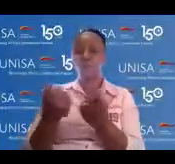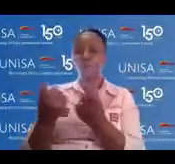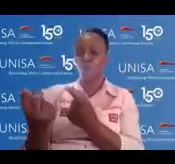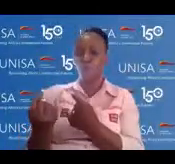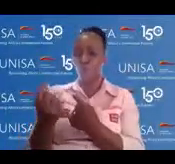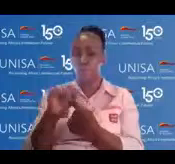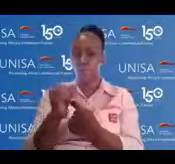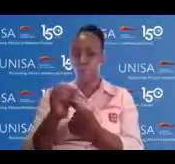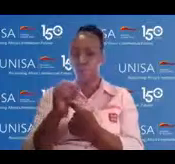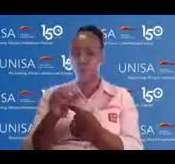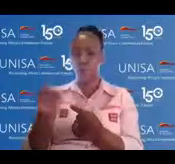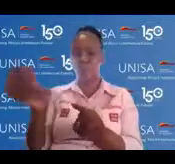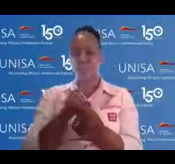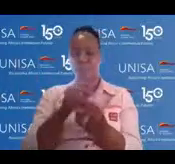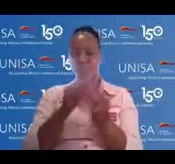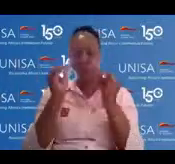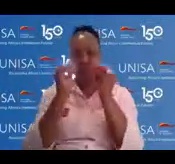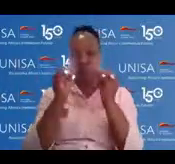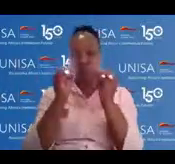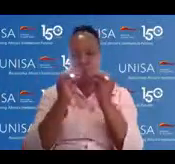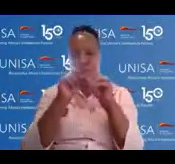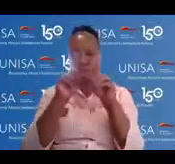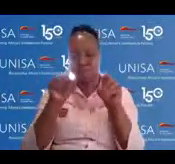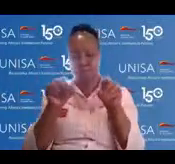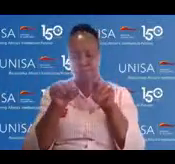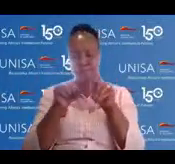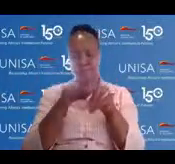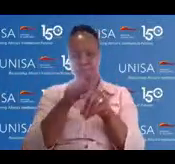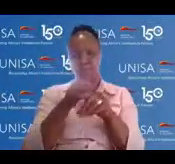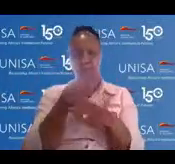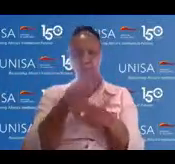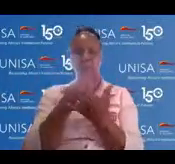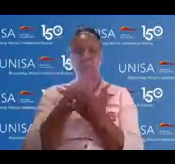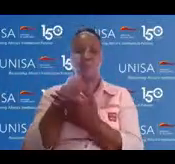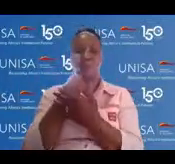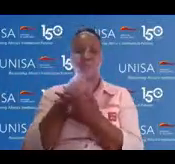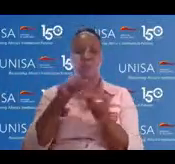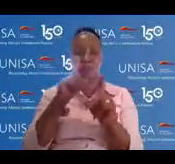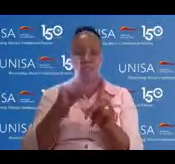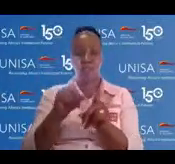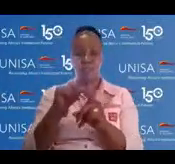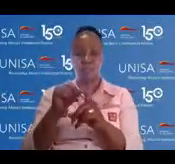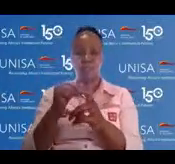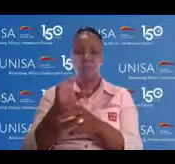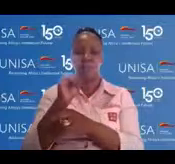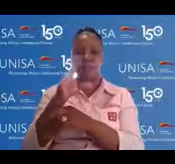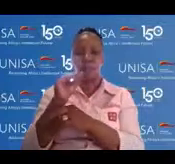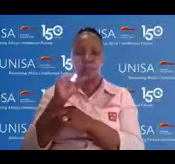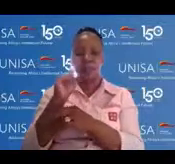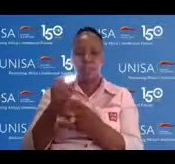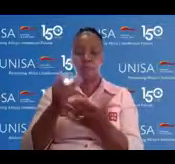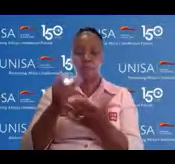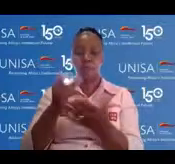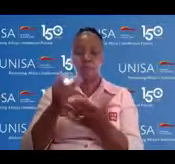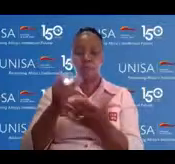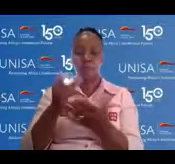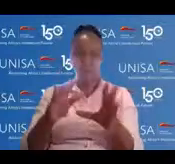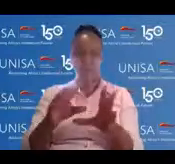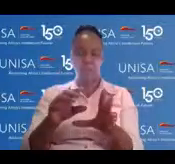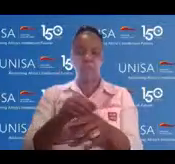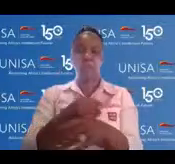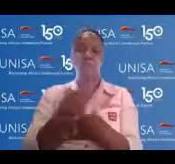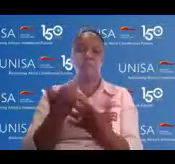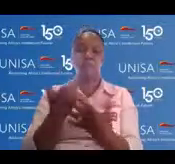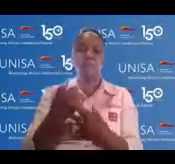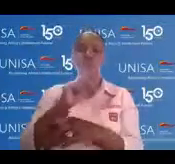border around it. So it makes it very easy to scan it in if you've handwritten it. Now, what happens if you